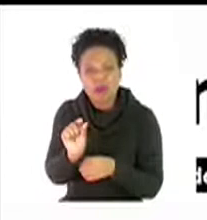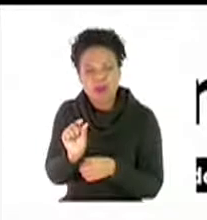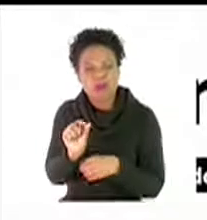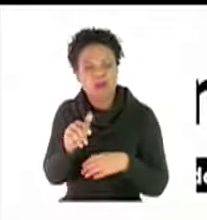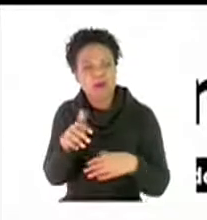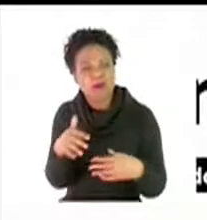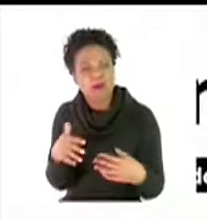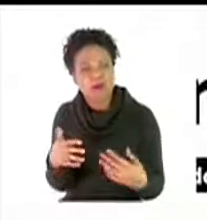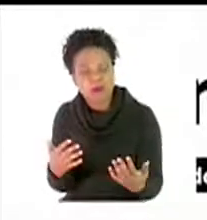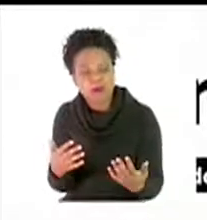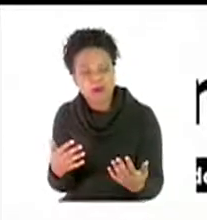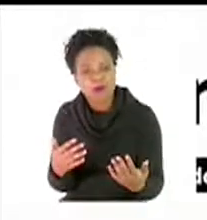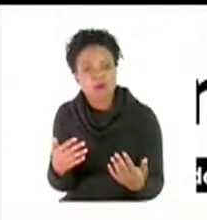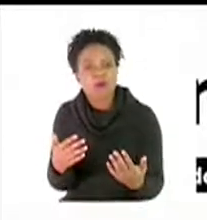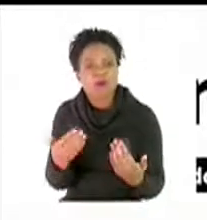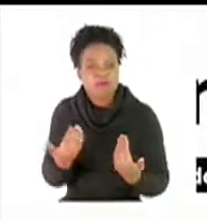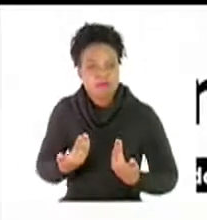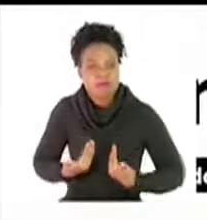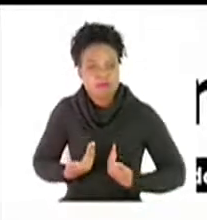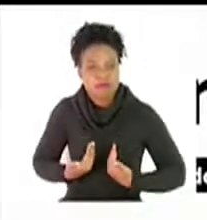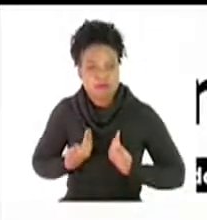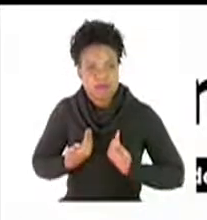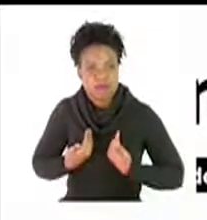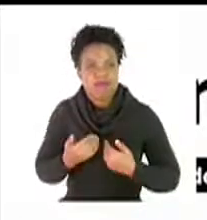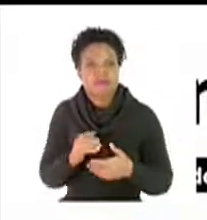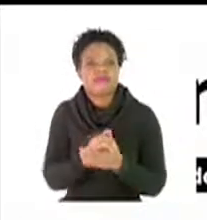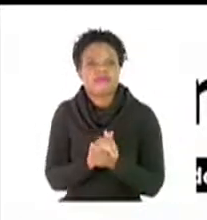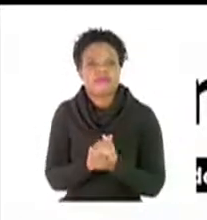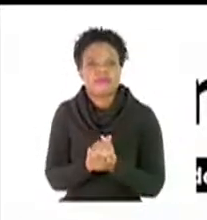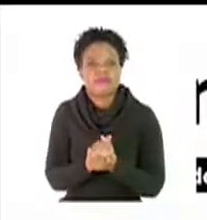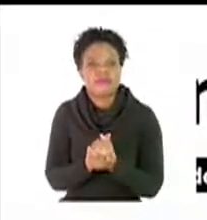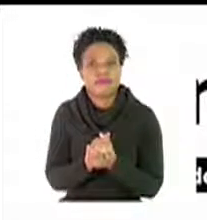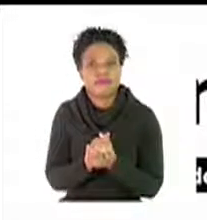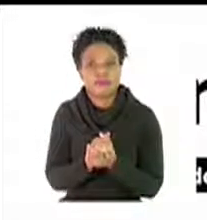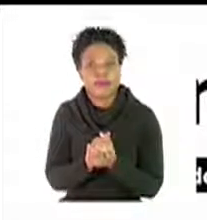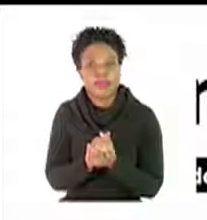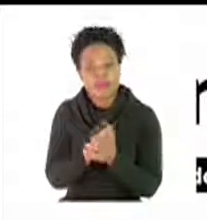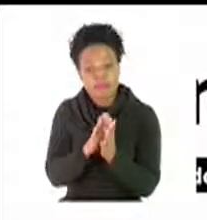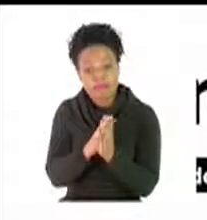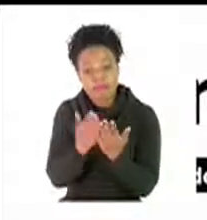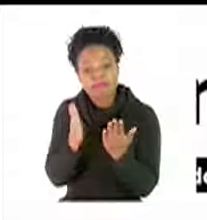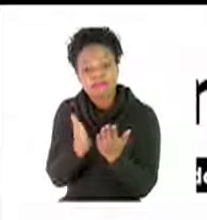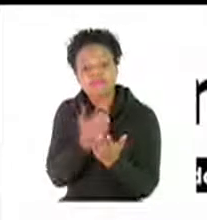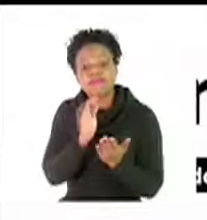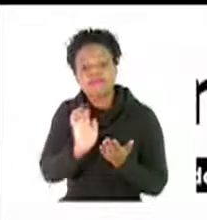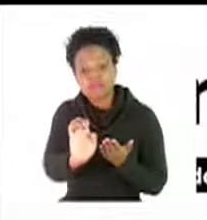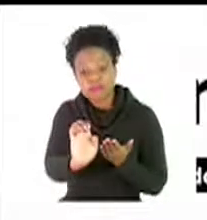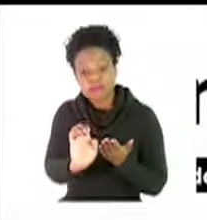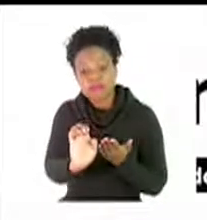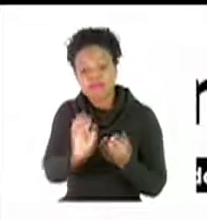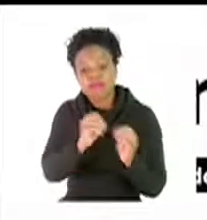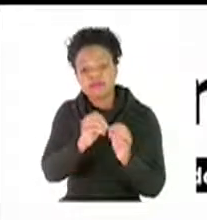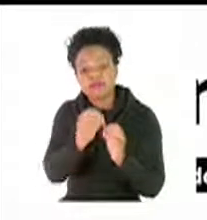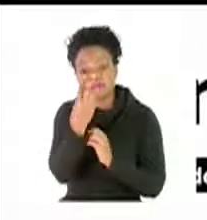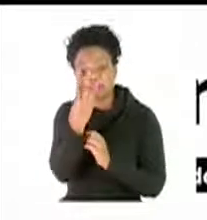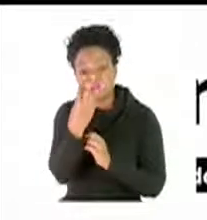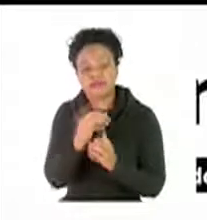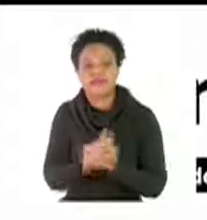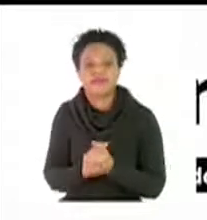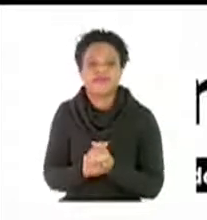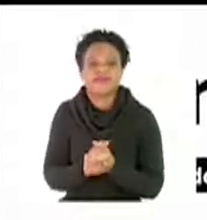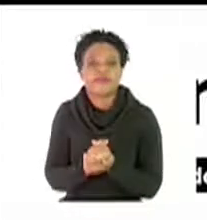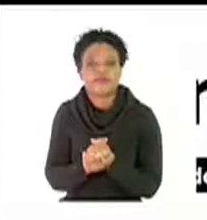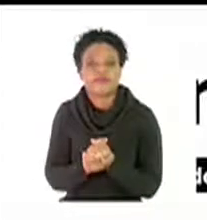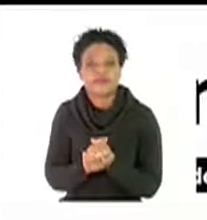This is on page three. It's on page three of your booklet. Right, diminutive nouns